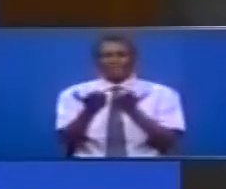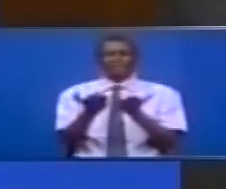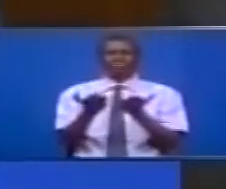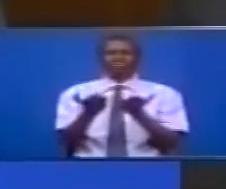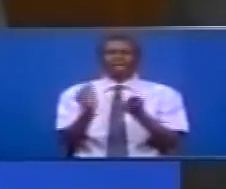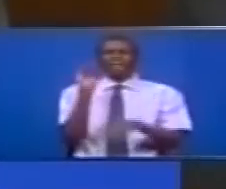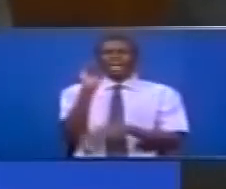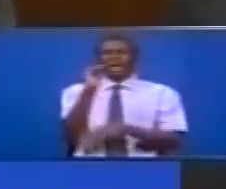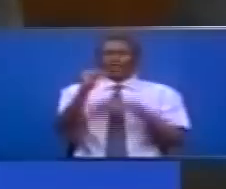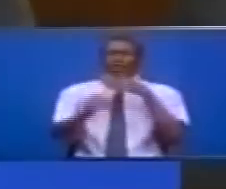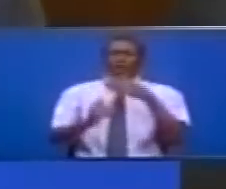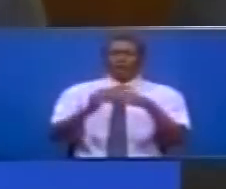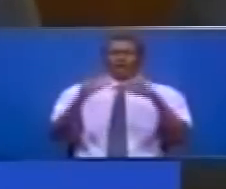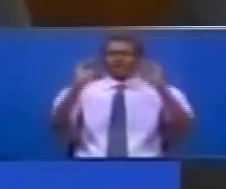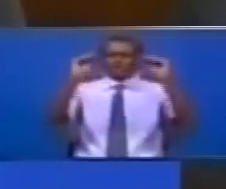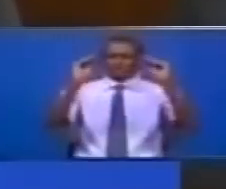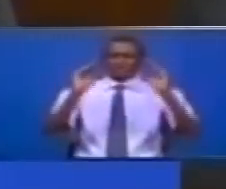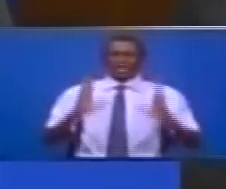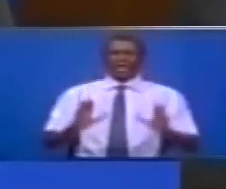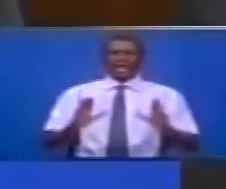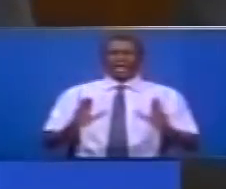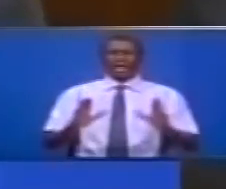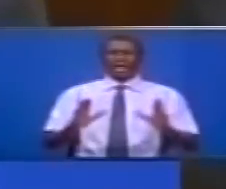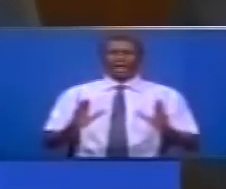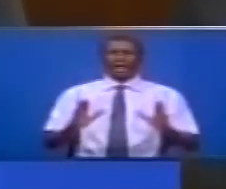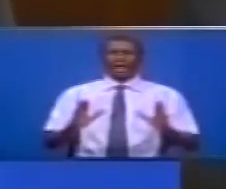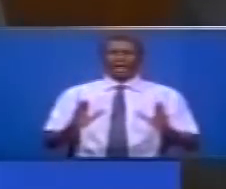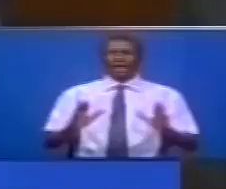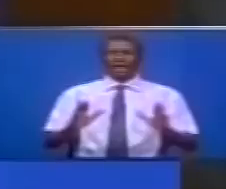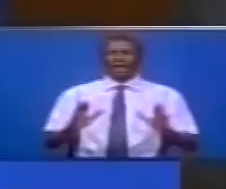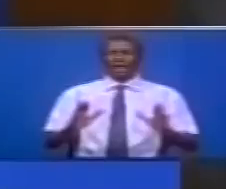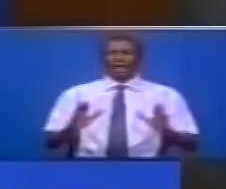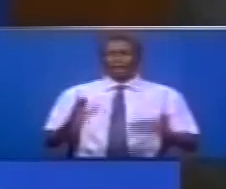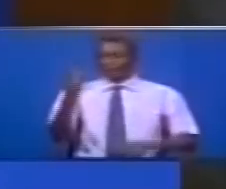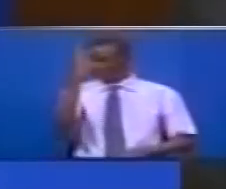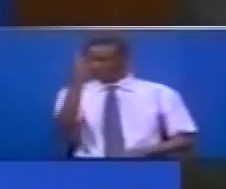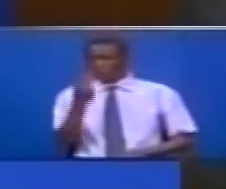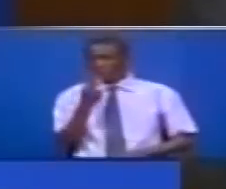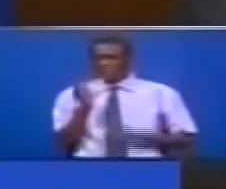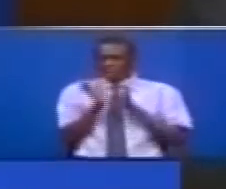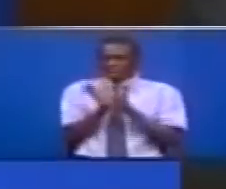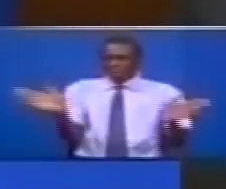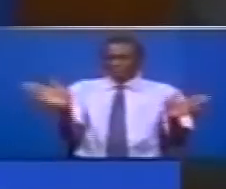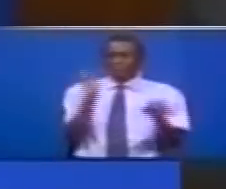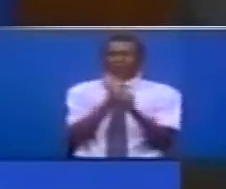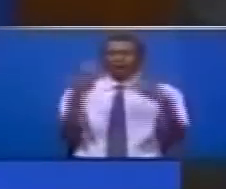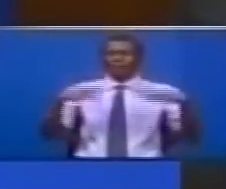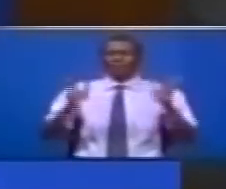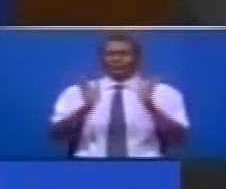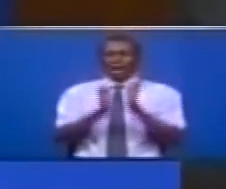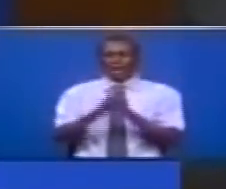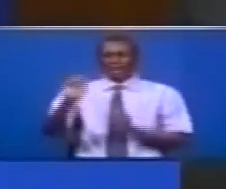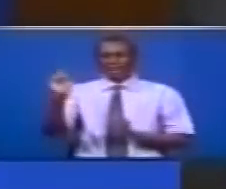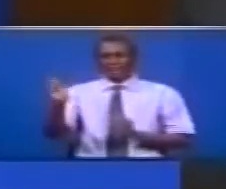I urge all teachers, as parents, as public servants, and also